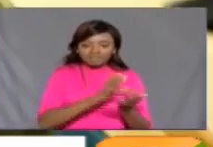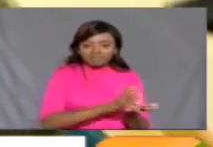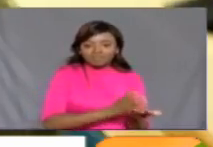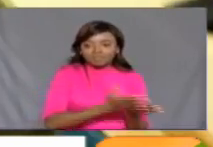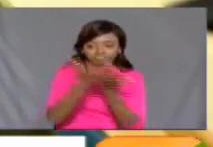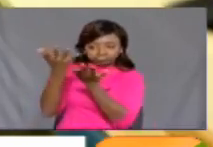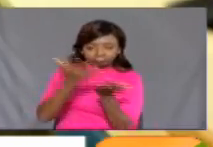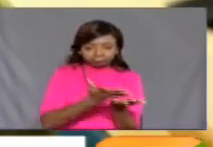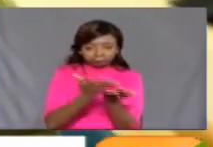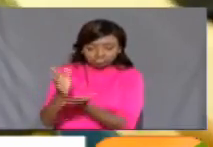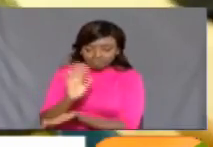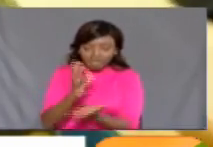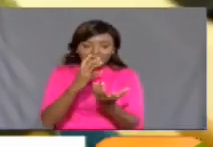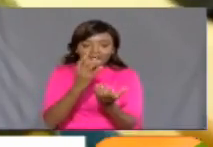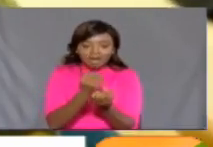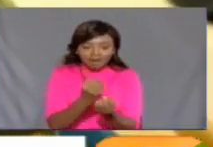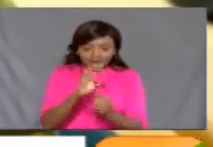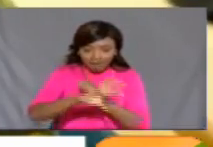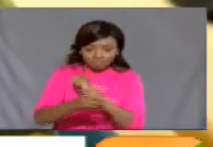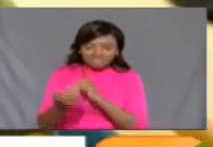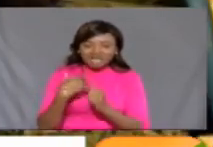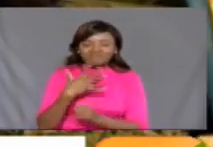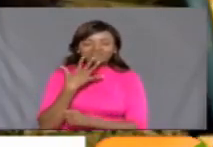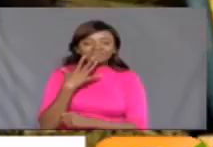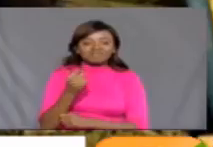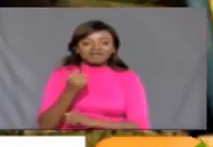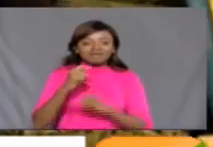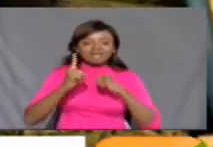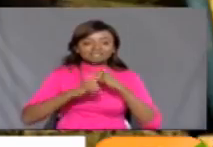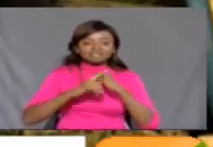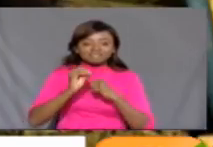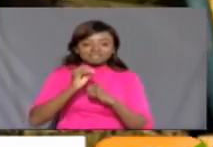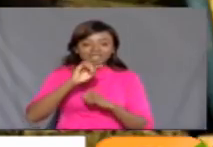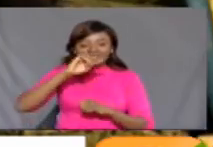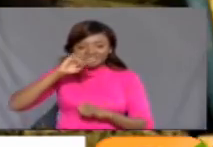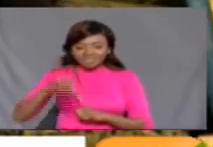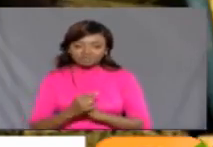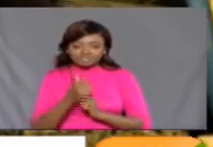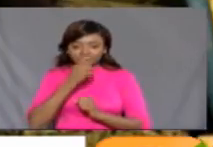The county will distribute over 560,000 macadamia seedlings